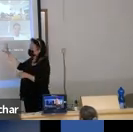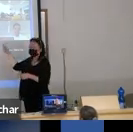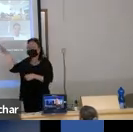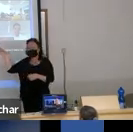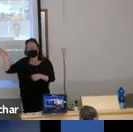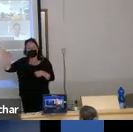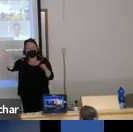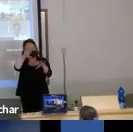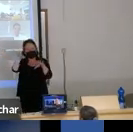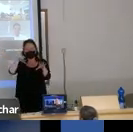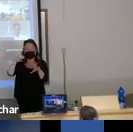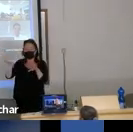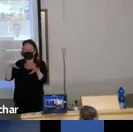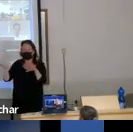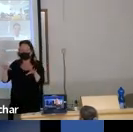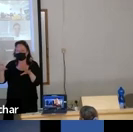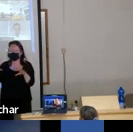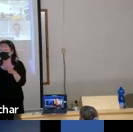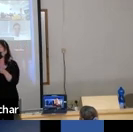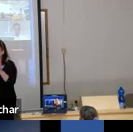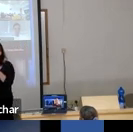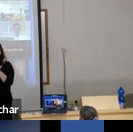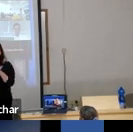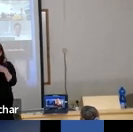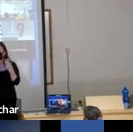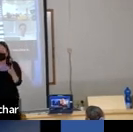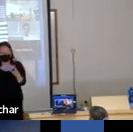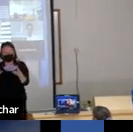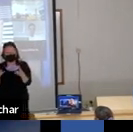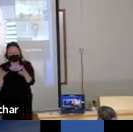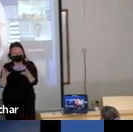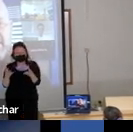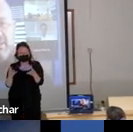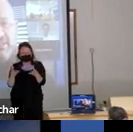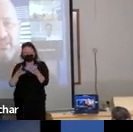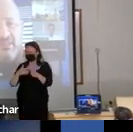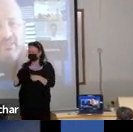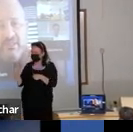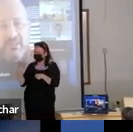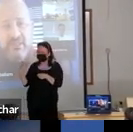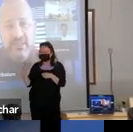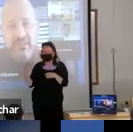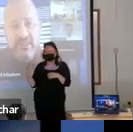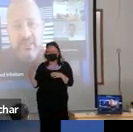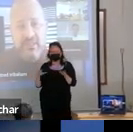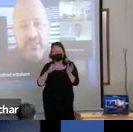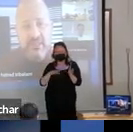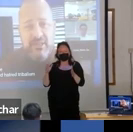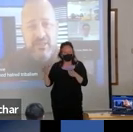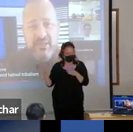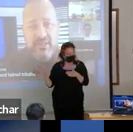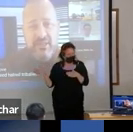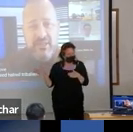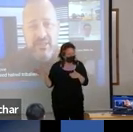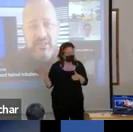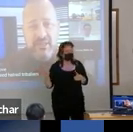that last week, a few of us from Levinsky participated and presented our pilot courses in the International